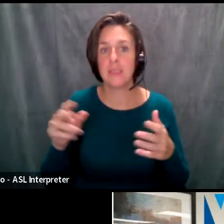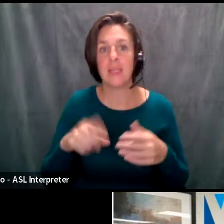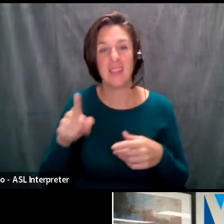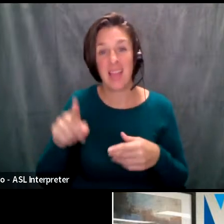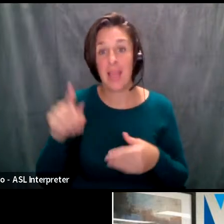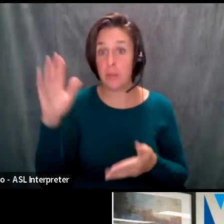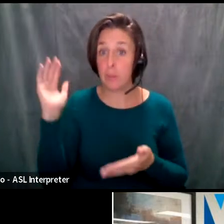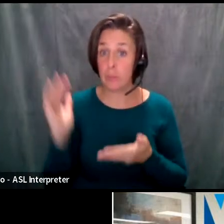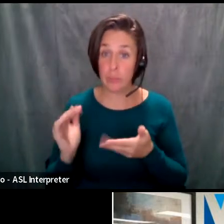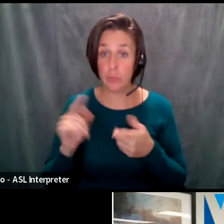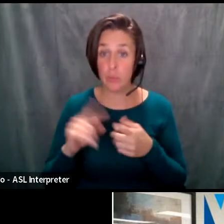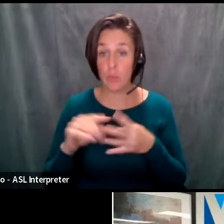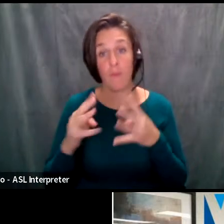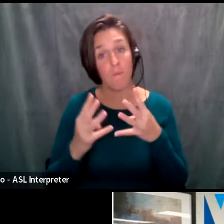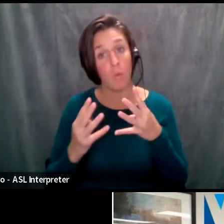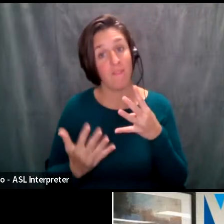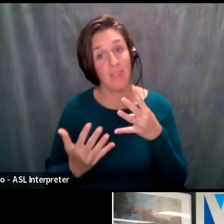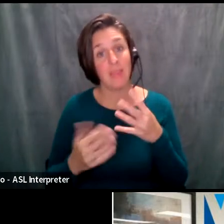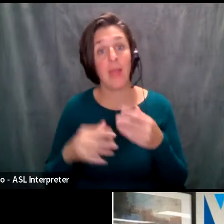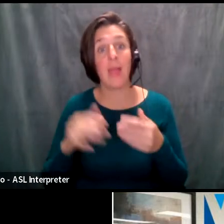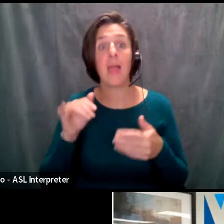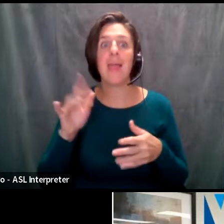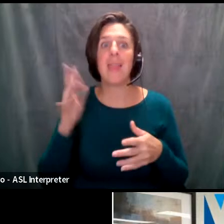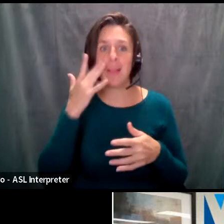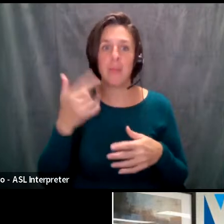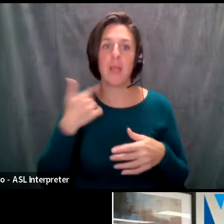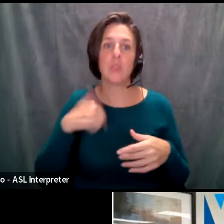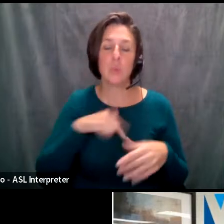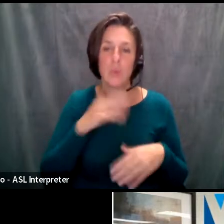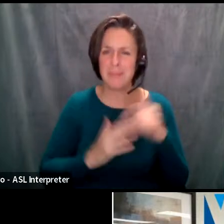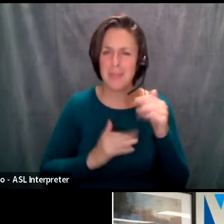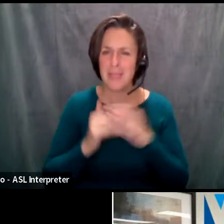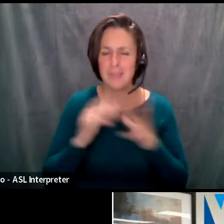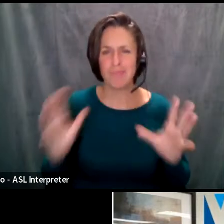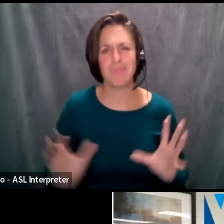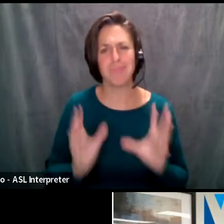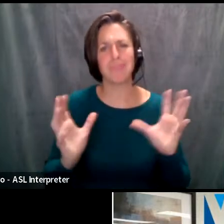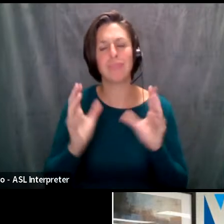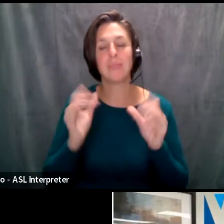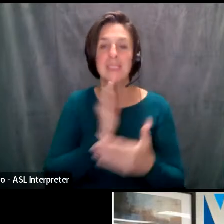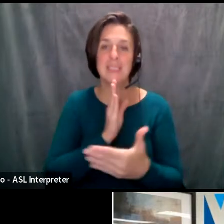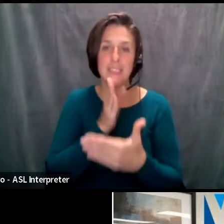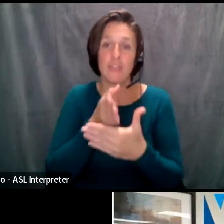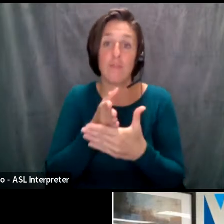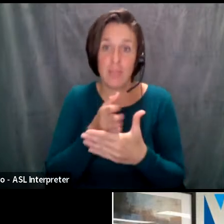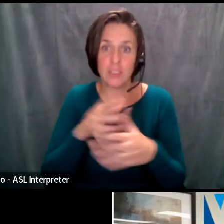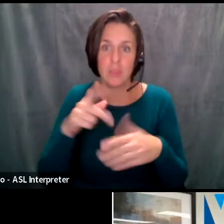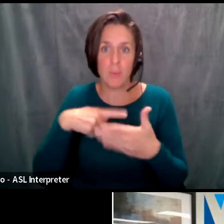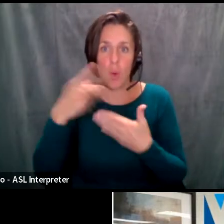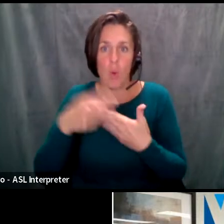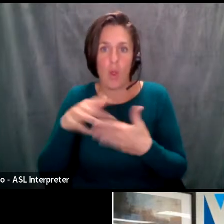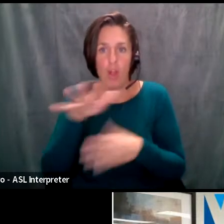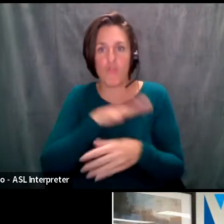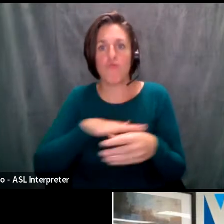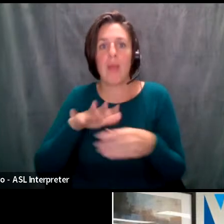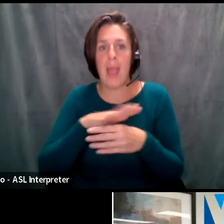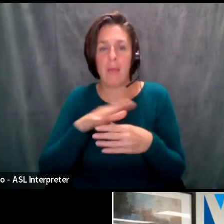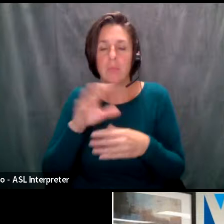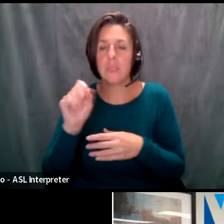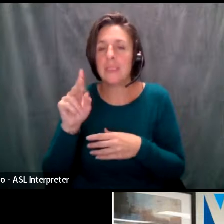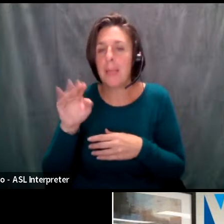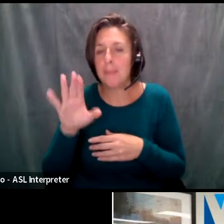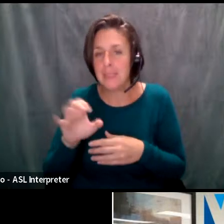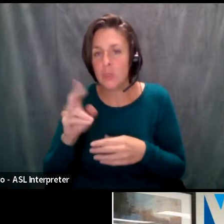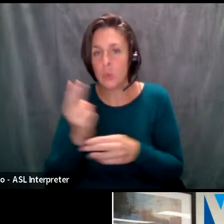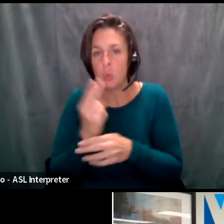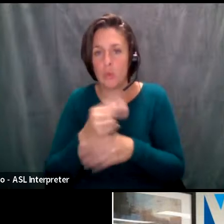or fifth. And it's because we've built a robust intervention program around substance use or substance use prevention.